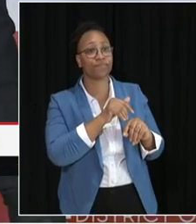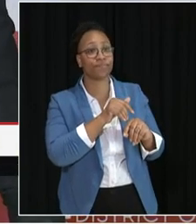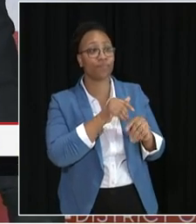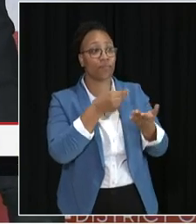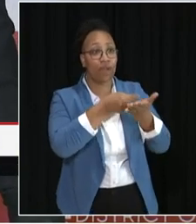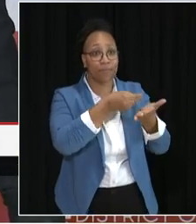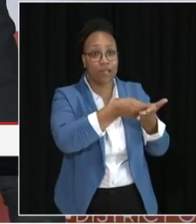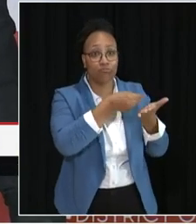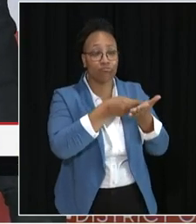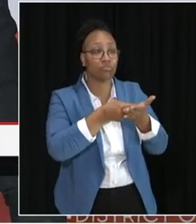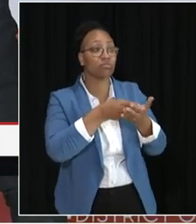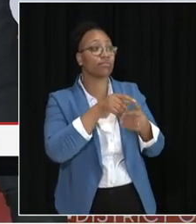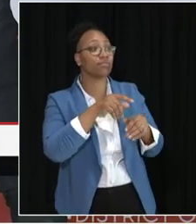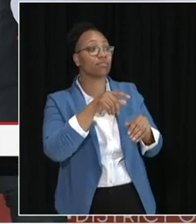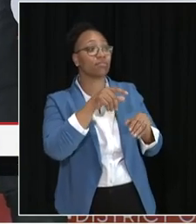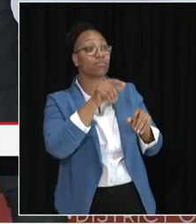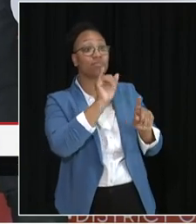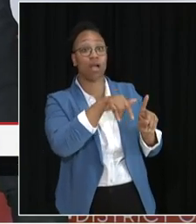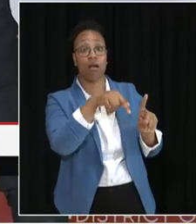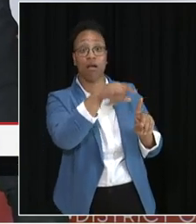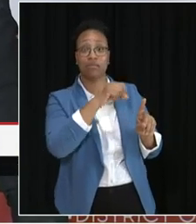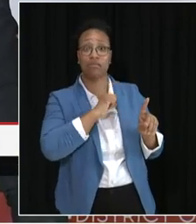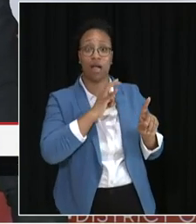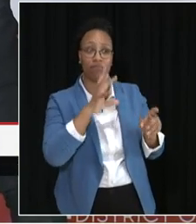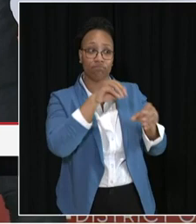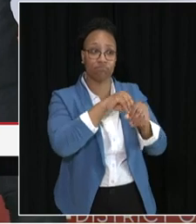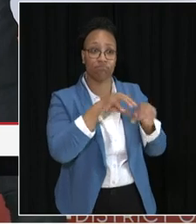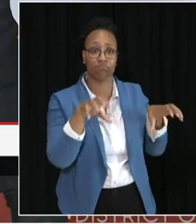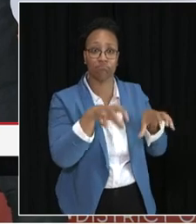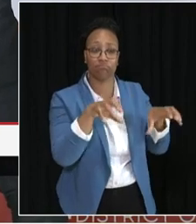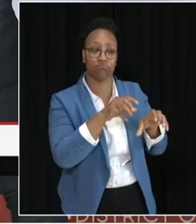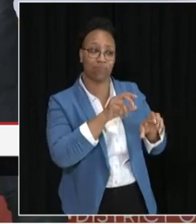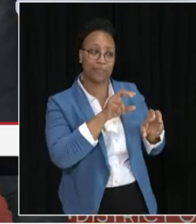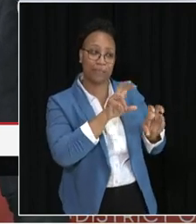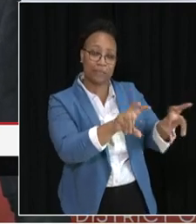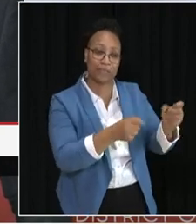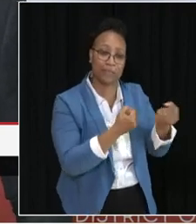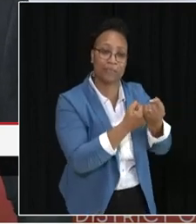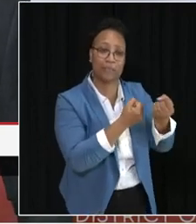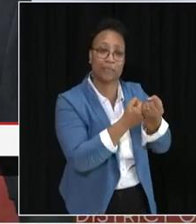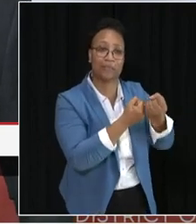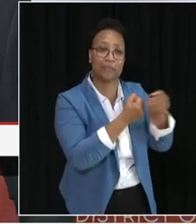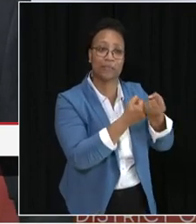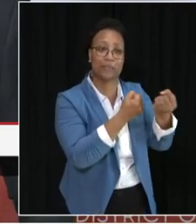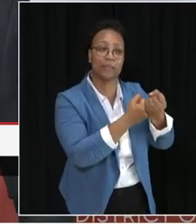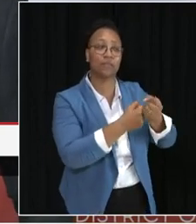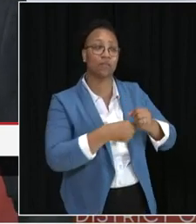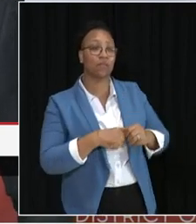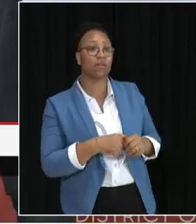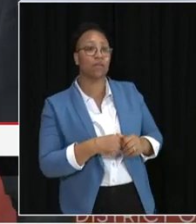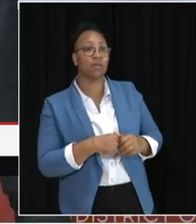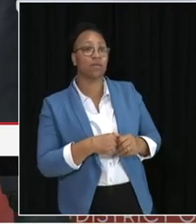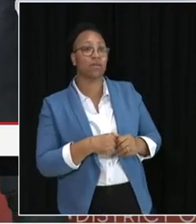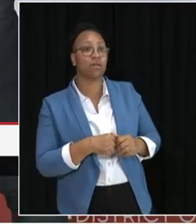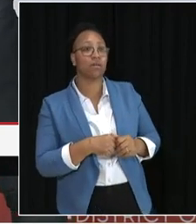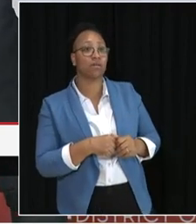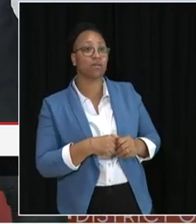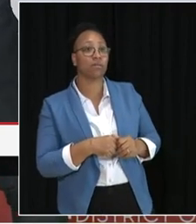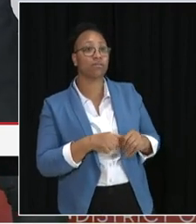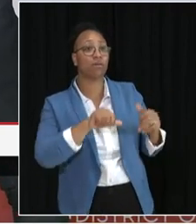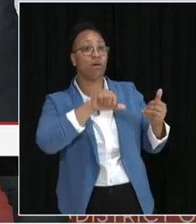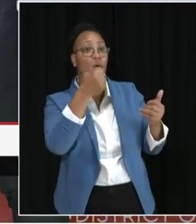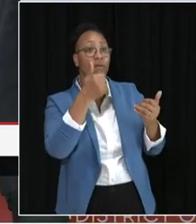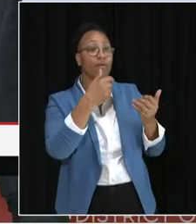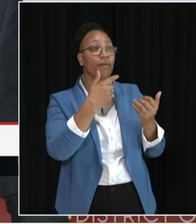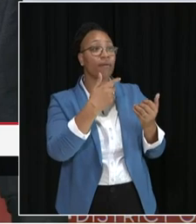of the DCPS employee makeup. We also presented some options for restructuring